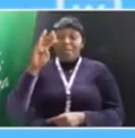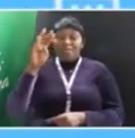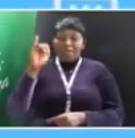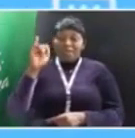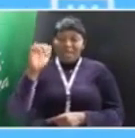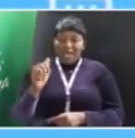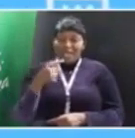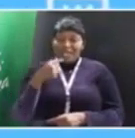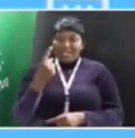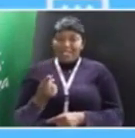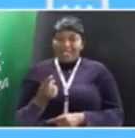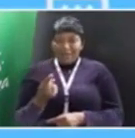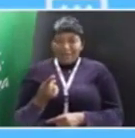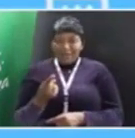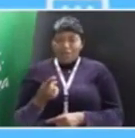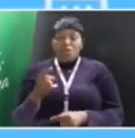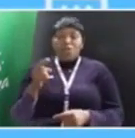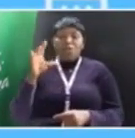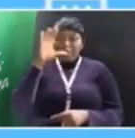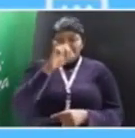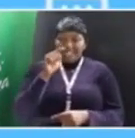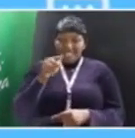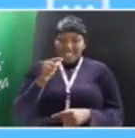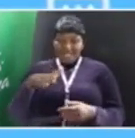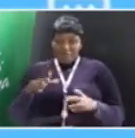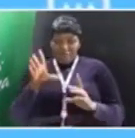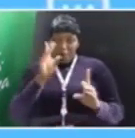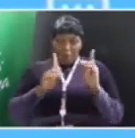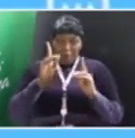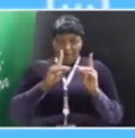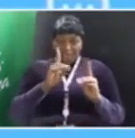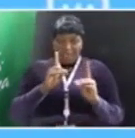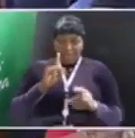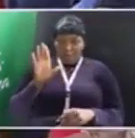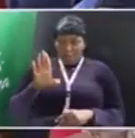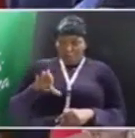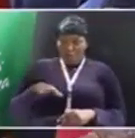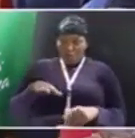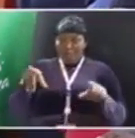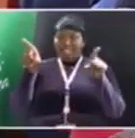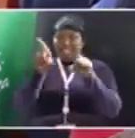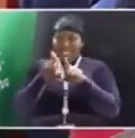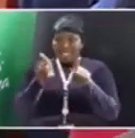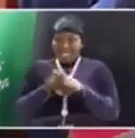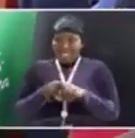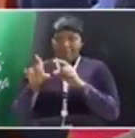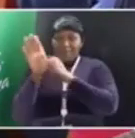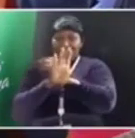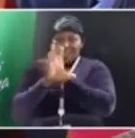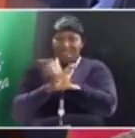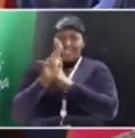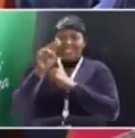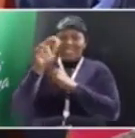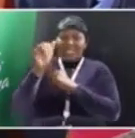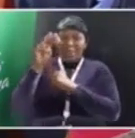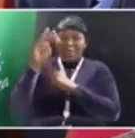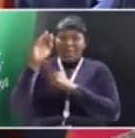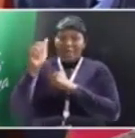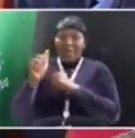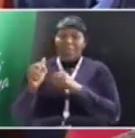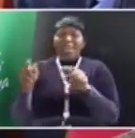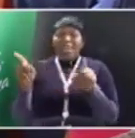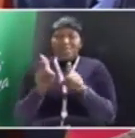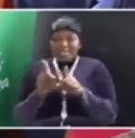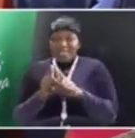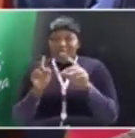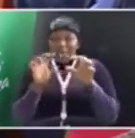mistake those dancers to be a woman in Namibia. We have so much in common in Africa. As we